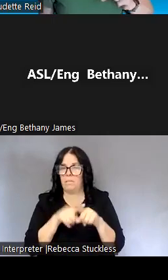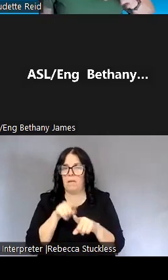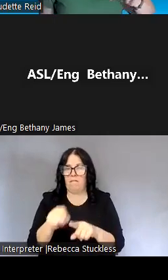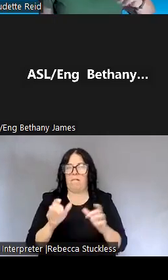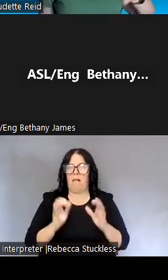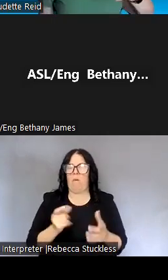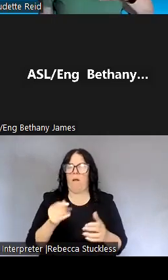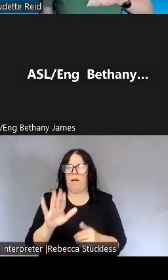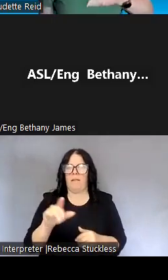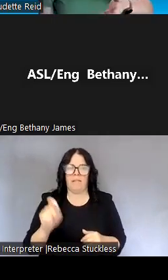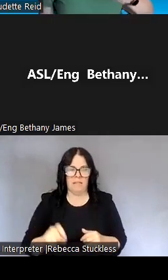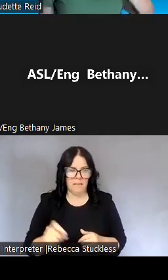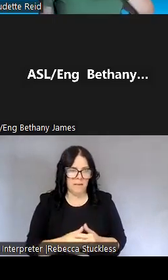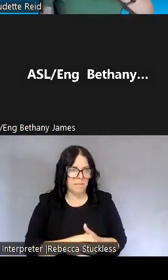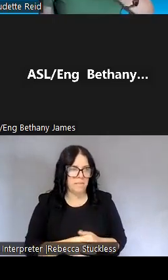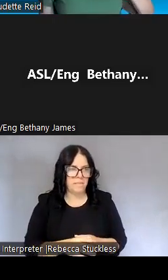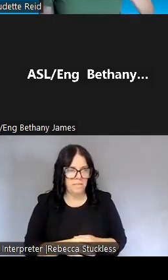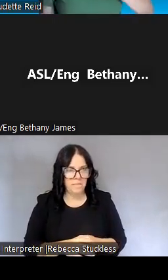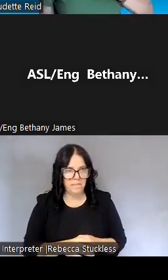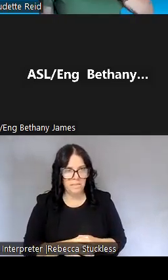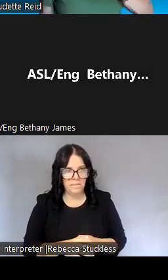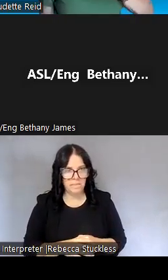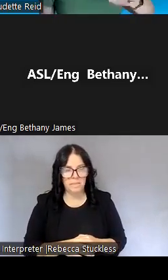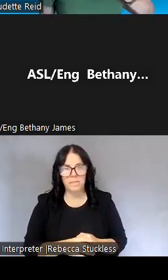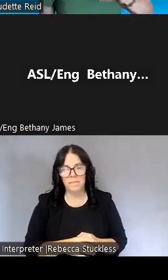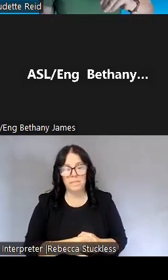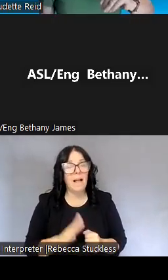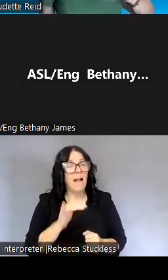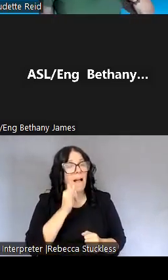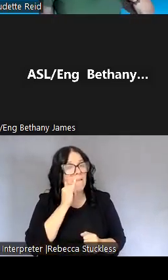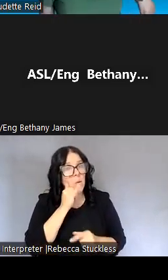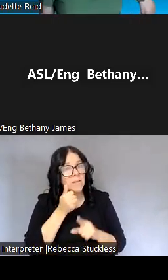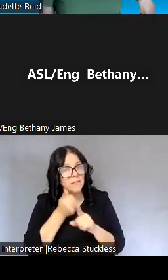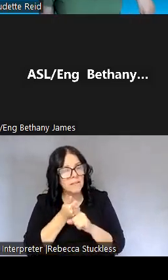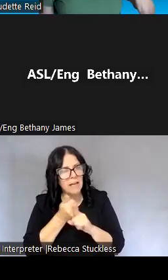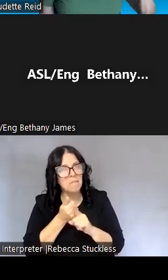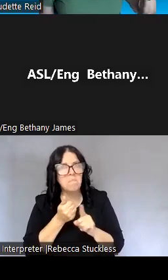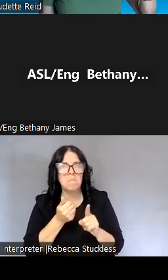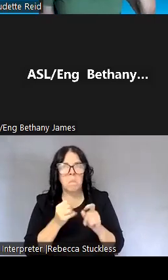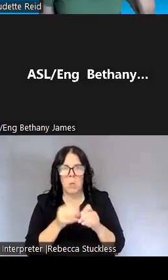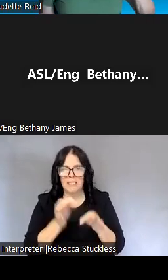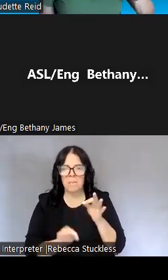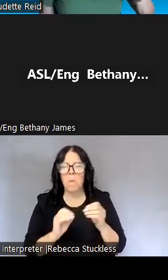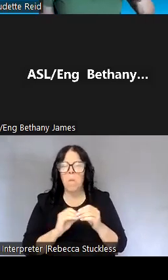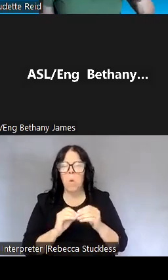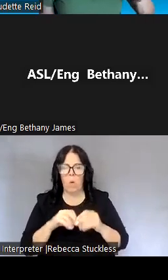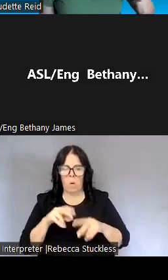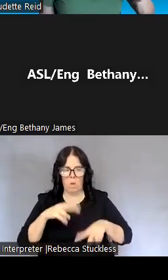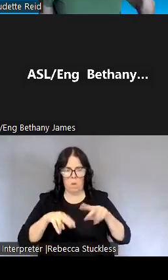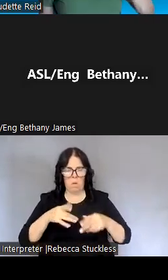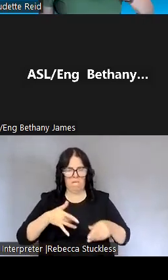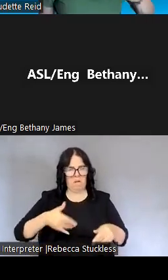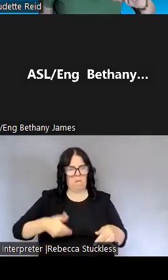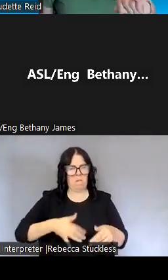client needs. An iPhone is simpler and it's a more intuitive kind of an interface, where an Android